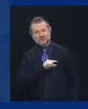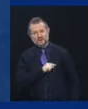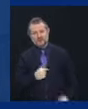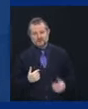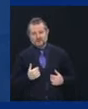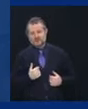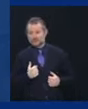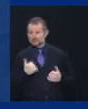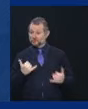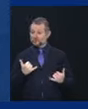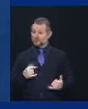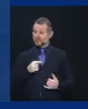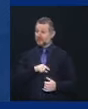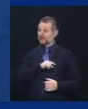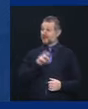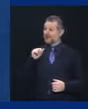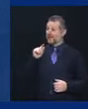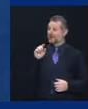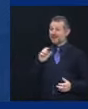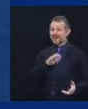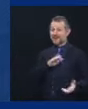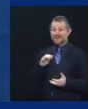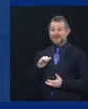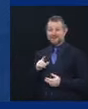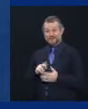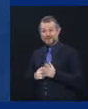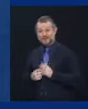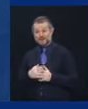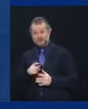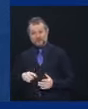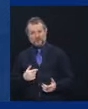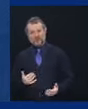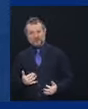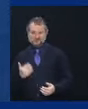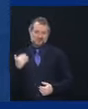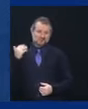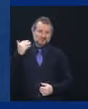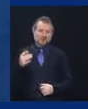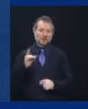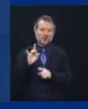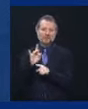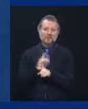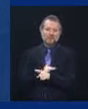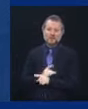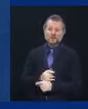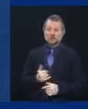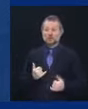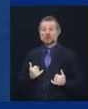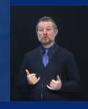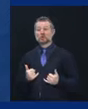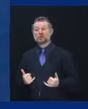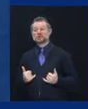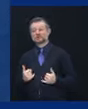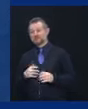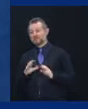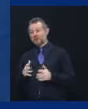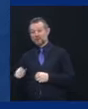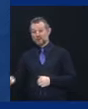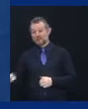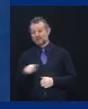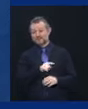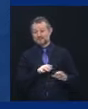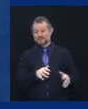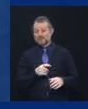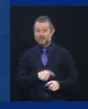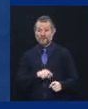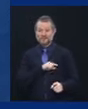eligible for 8 months, because the current eligible population, it's going to take us